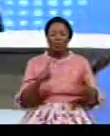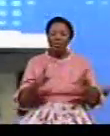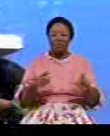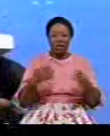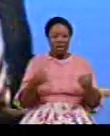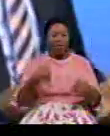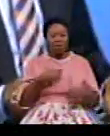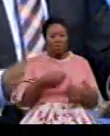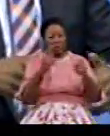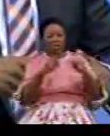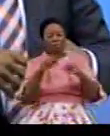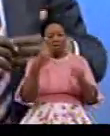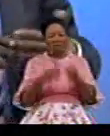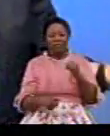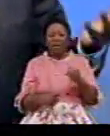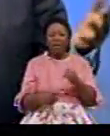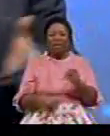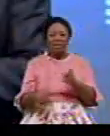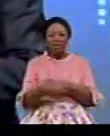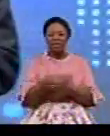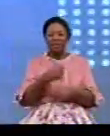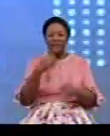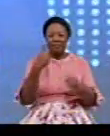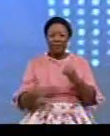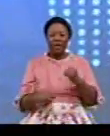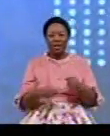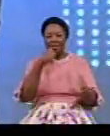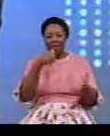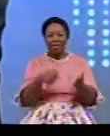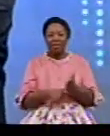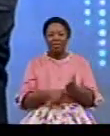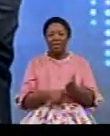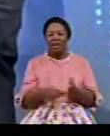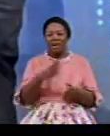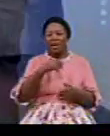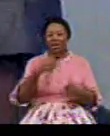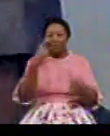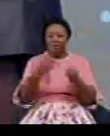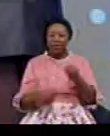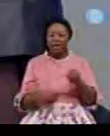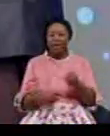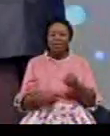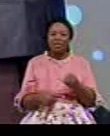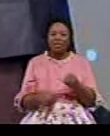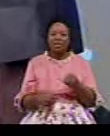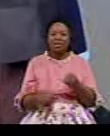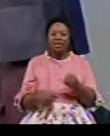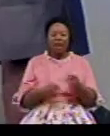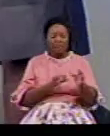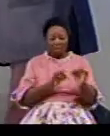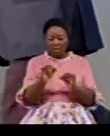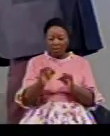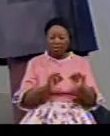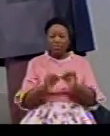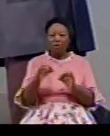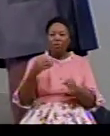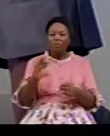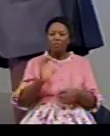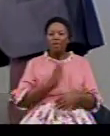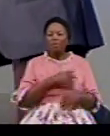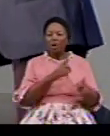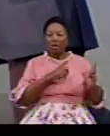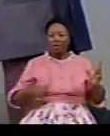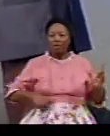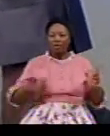the inside. He will cleanse the language of your mouth. He will cleanse the thought of your heart. He